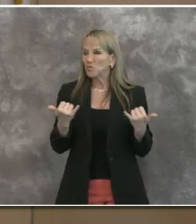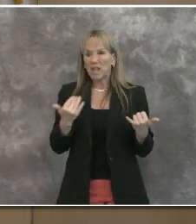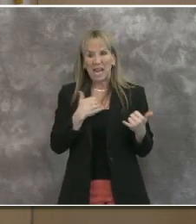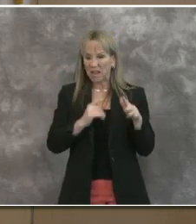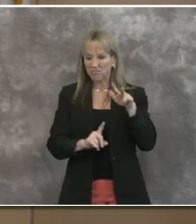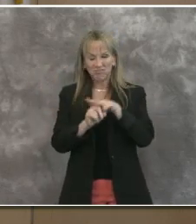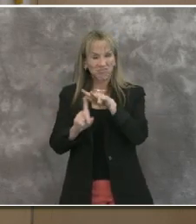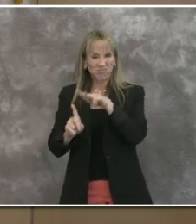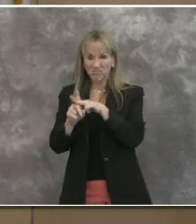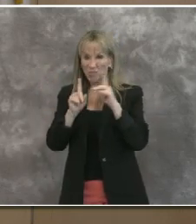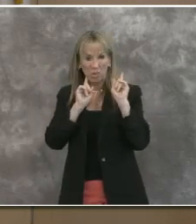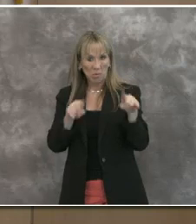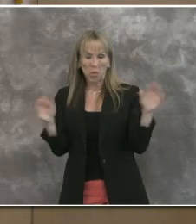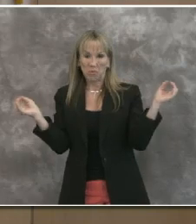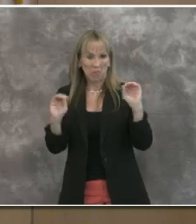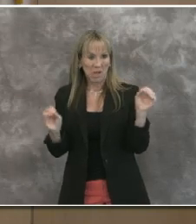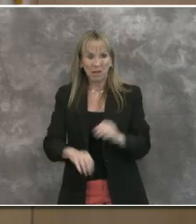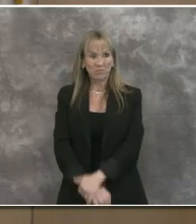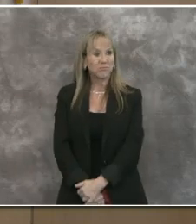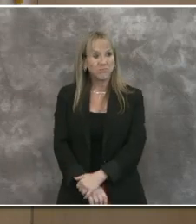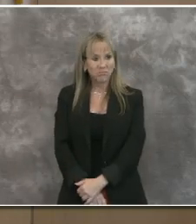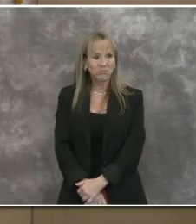cases reported to.